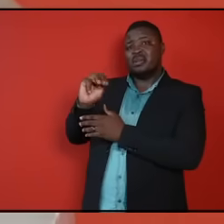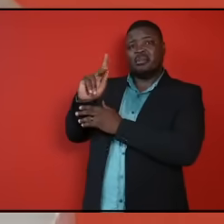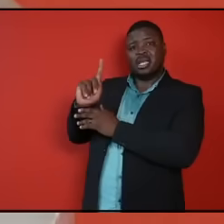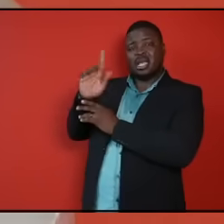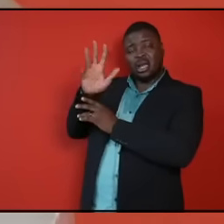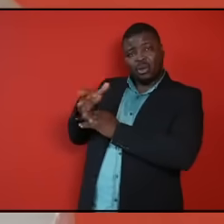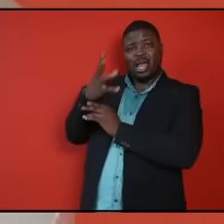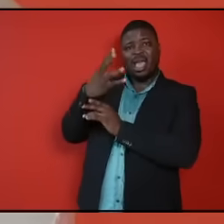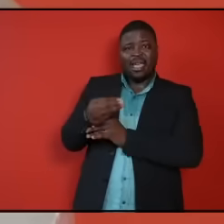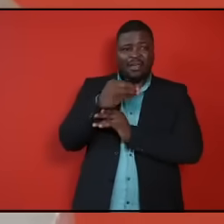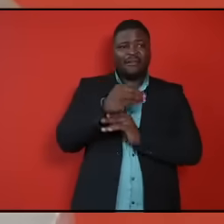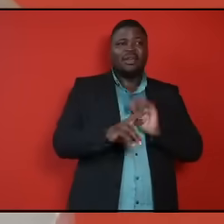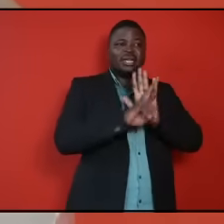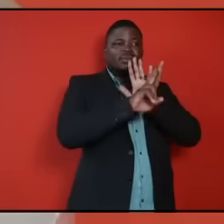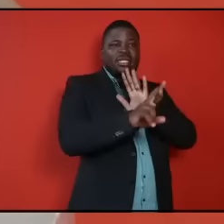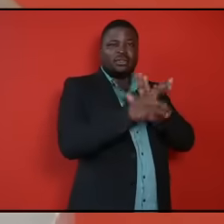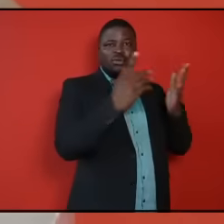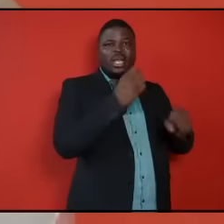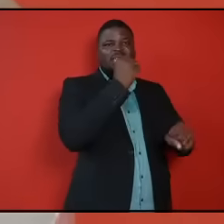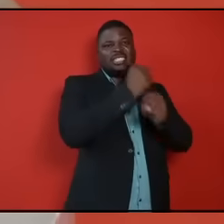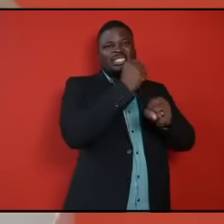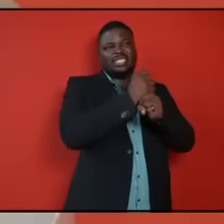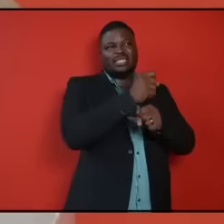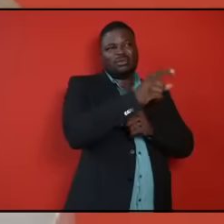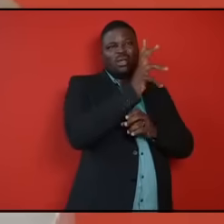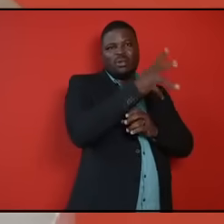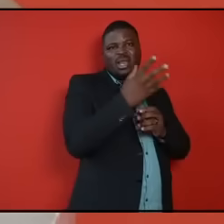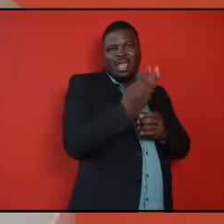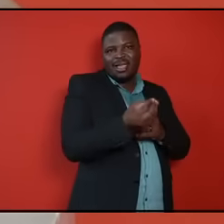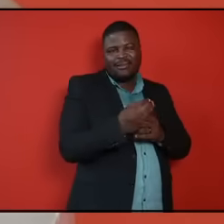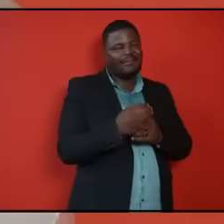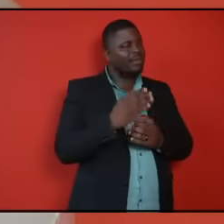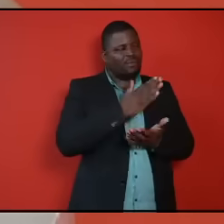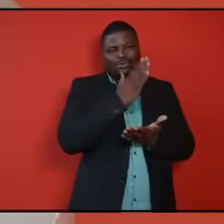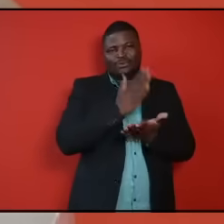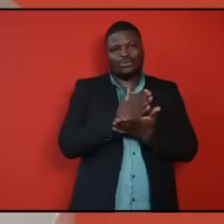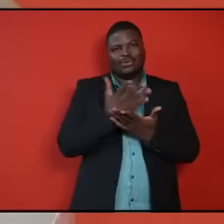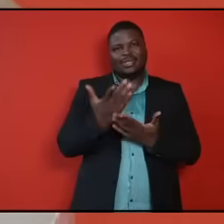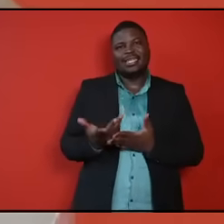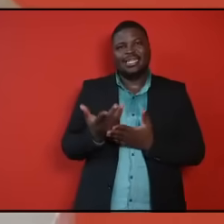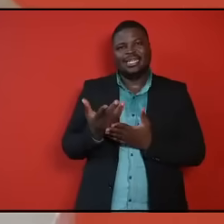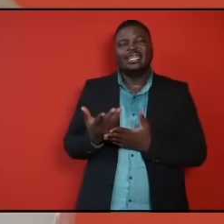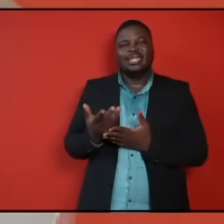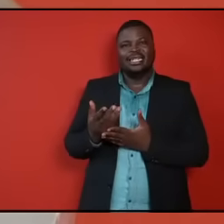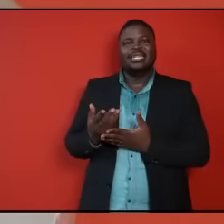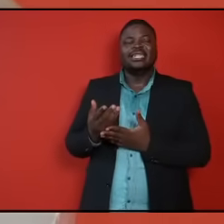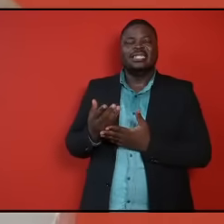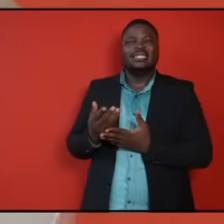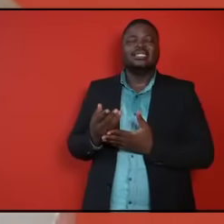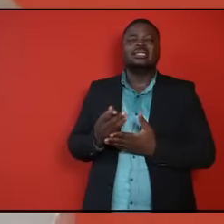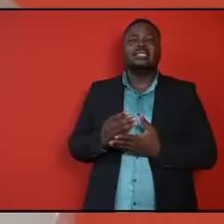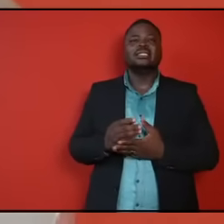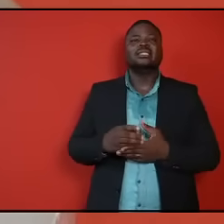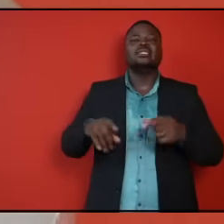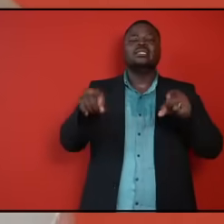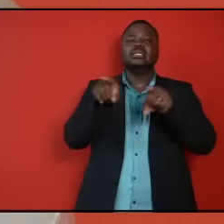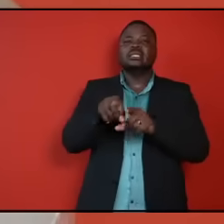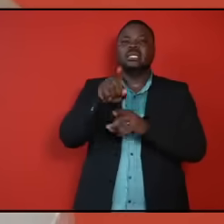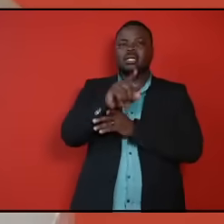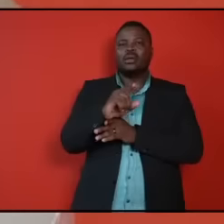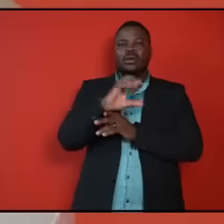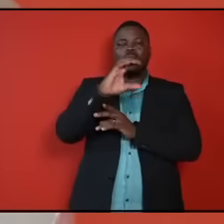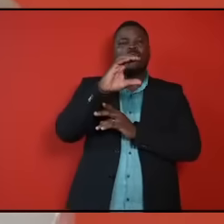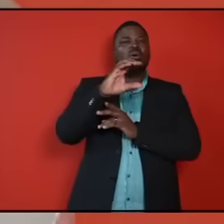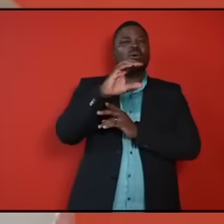Communist Party tried to have a candidate in the by-elections. They got 9 votes. In the whole world, the Communist Party has